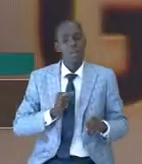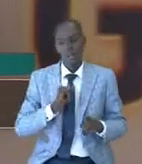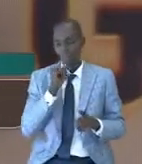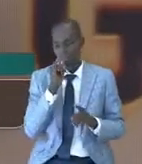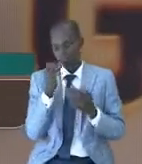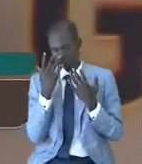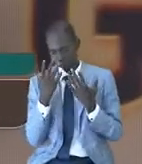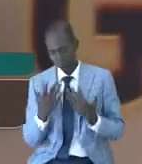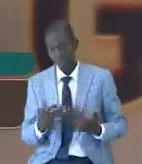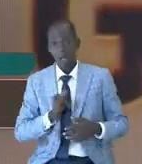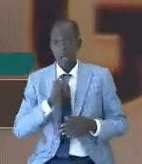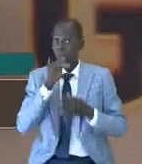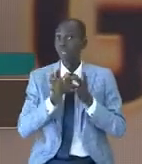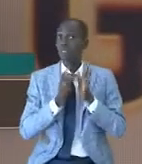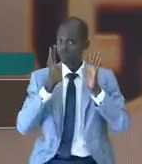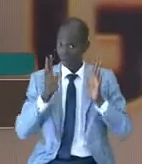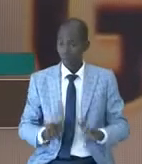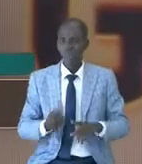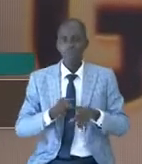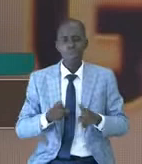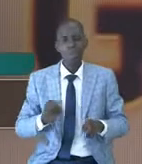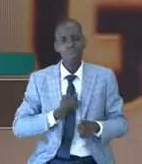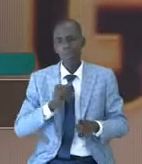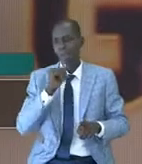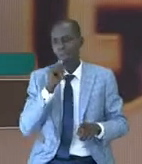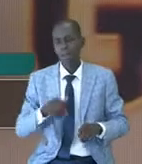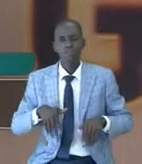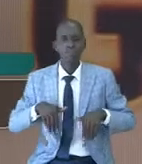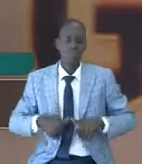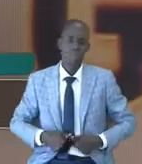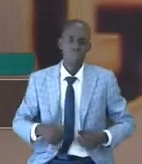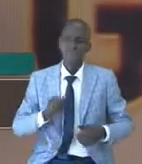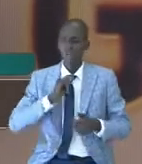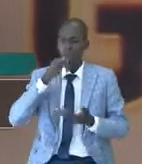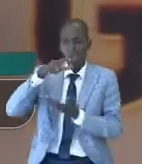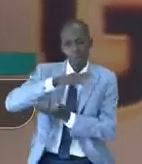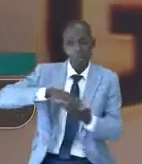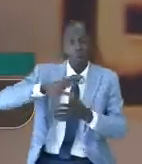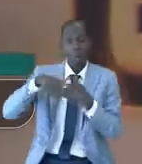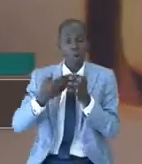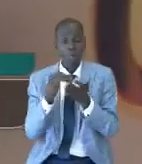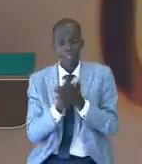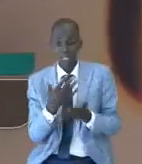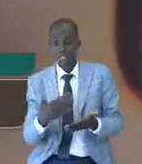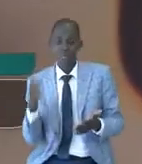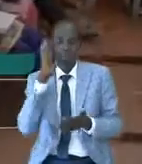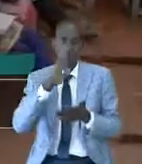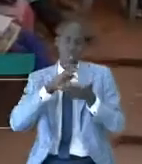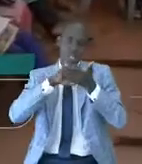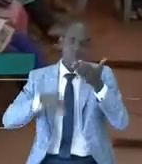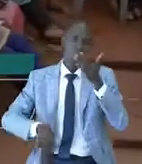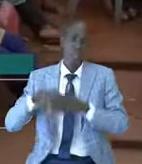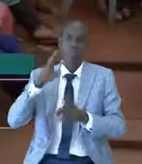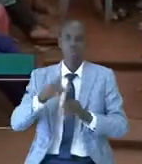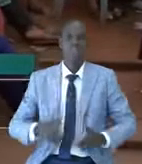a Christian but I'm lonely. I'm a Christian but I cannot achieve. That thing will be driven away out of your life.